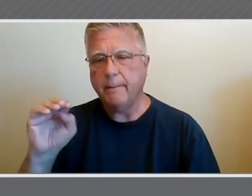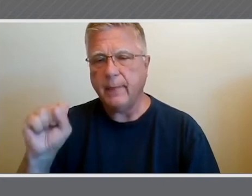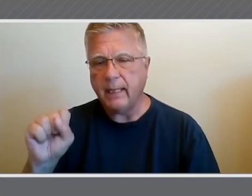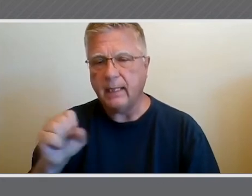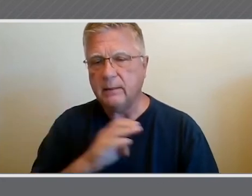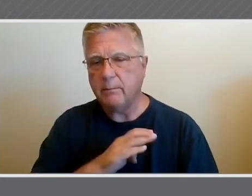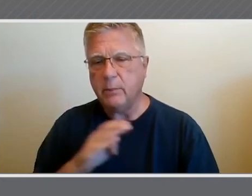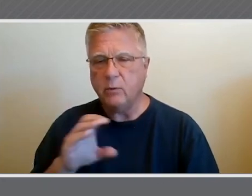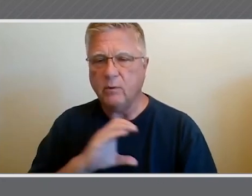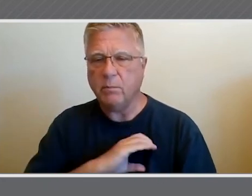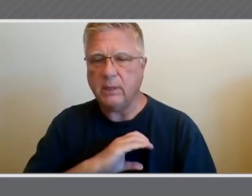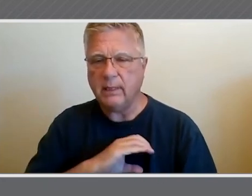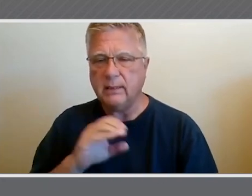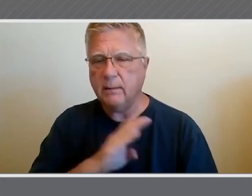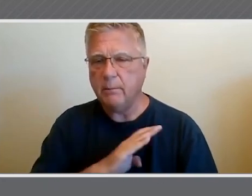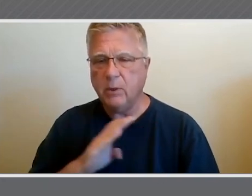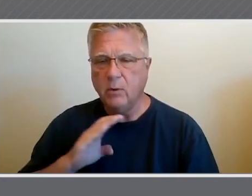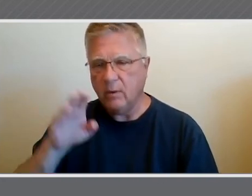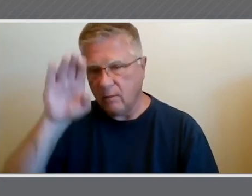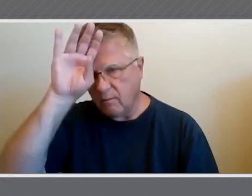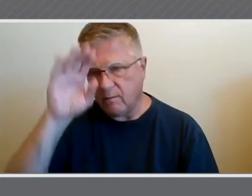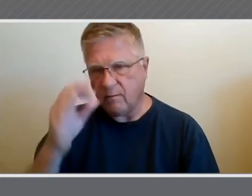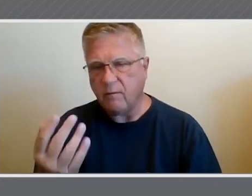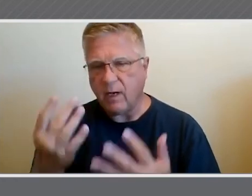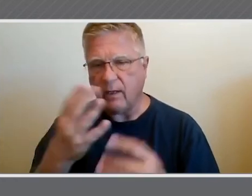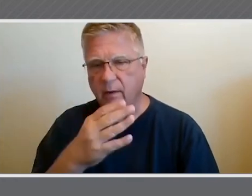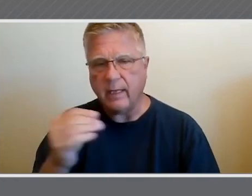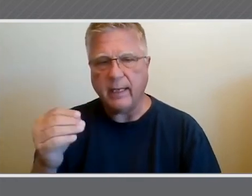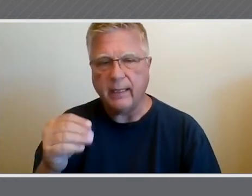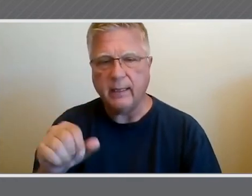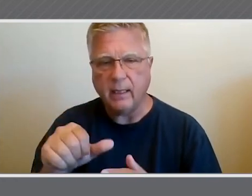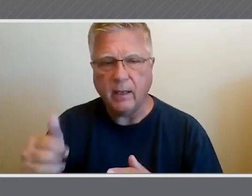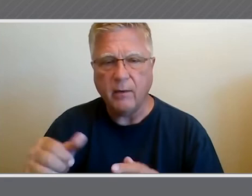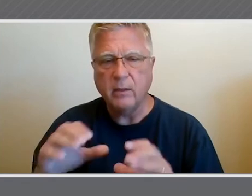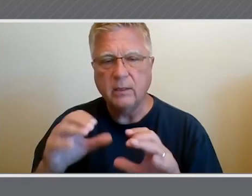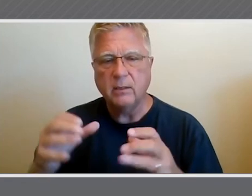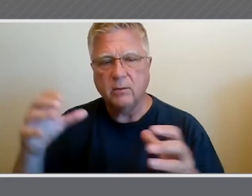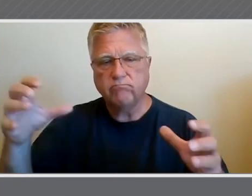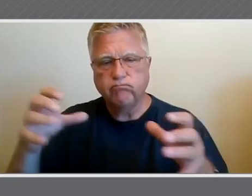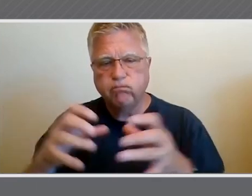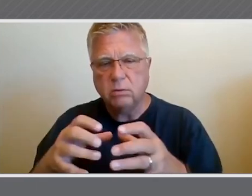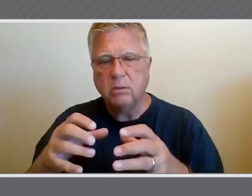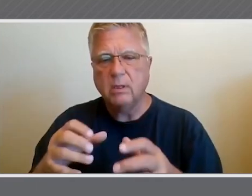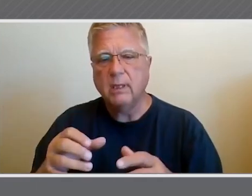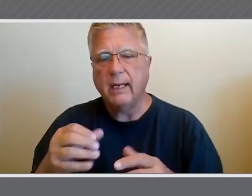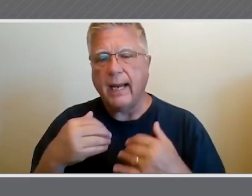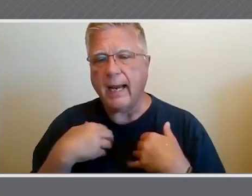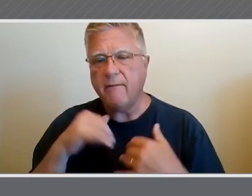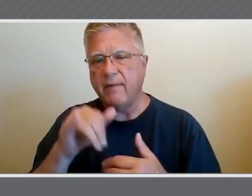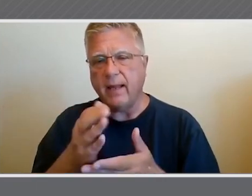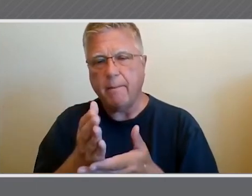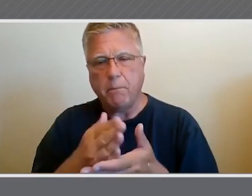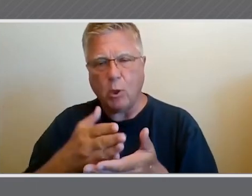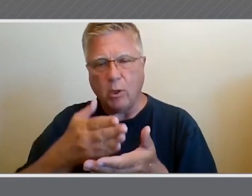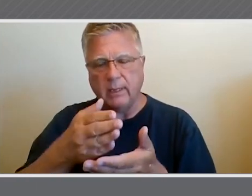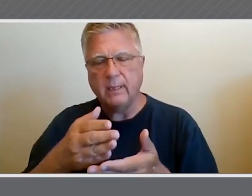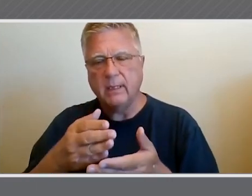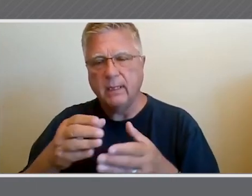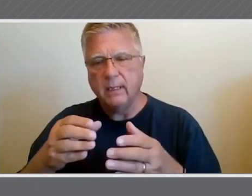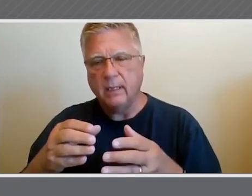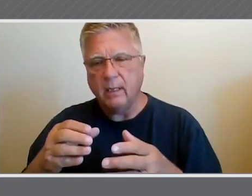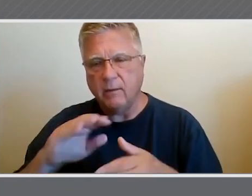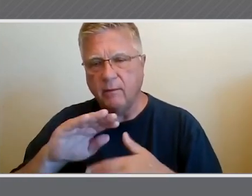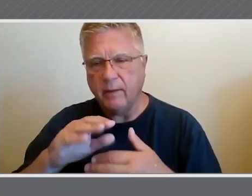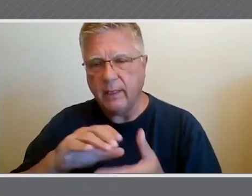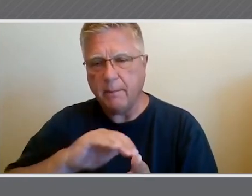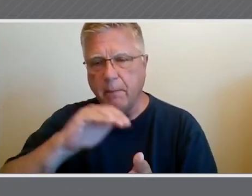Bureau of Police, the Bureau of Fire, and the Bureau of Animal Care and Control. So all of those things comprise that piece of the pie. The next largest